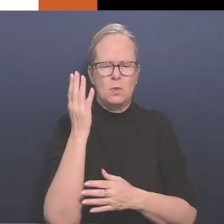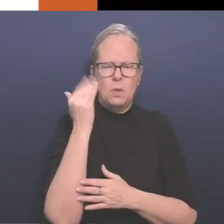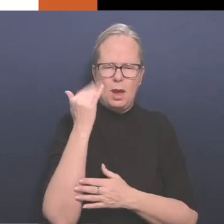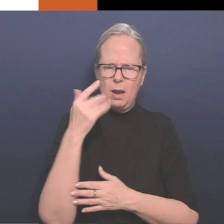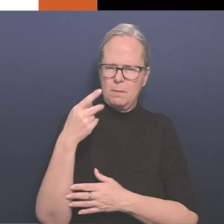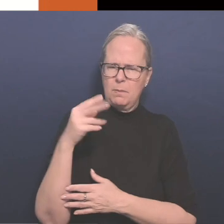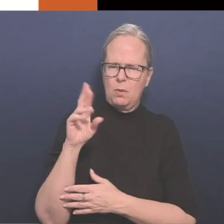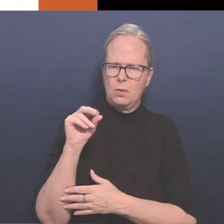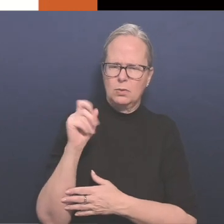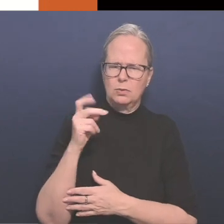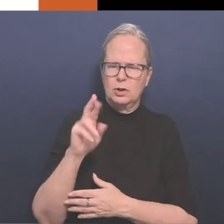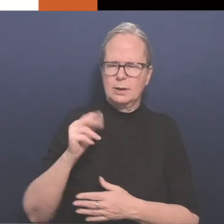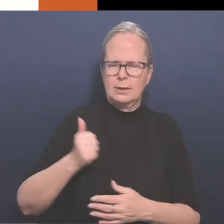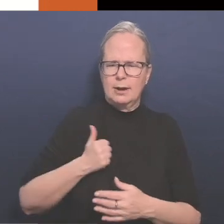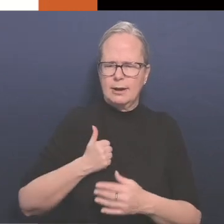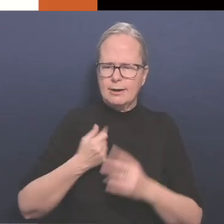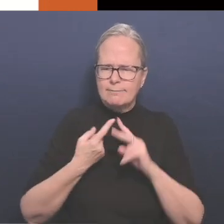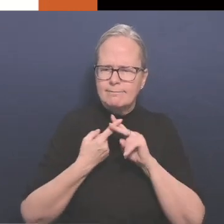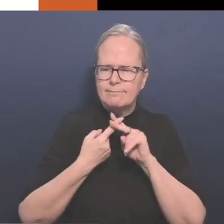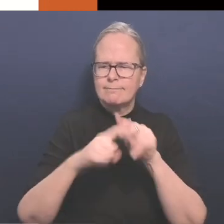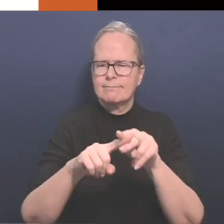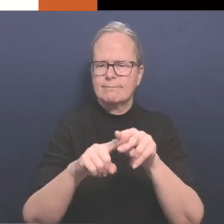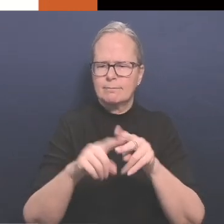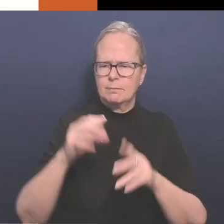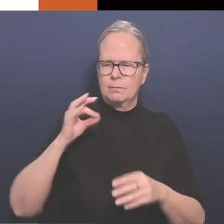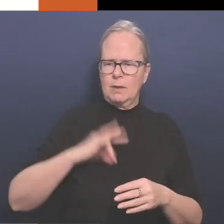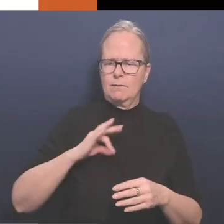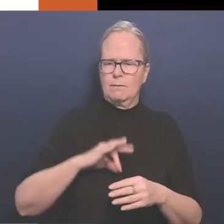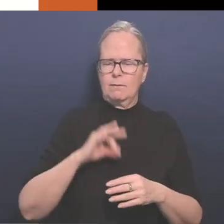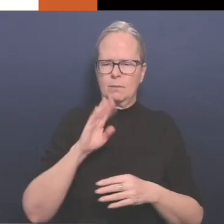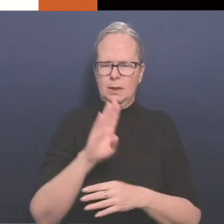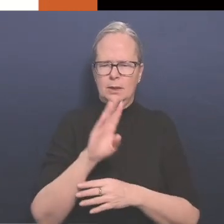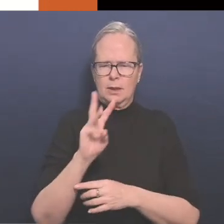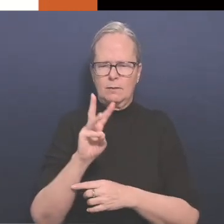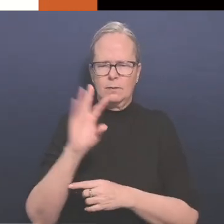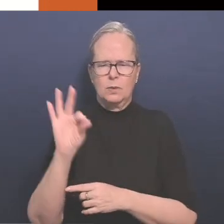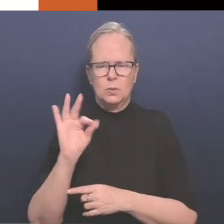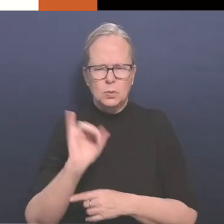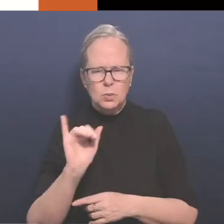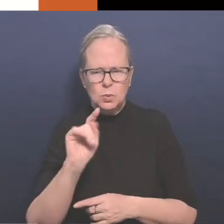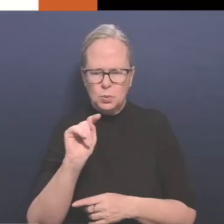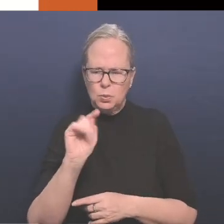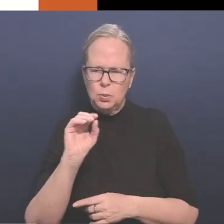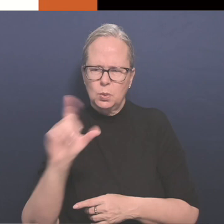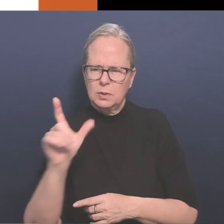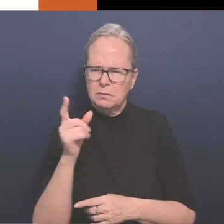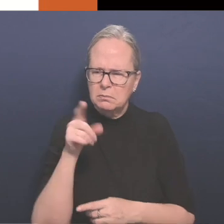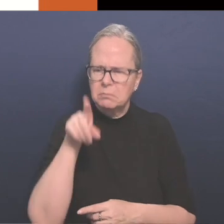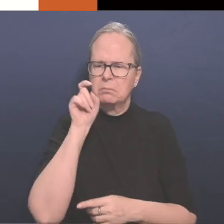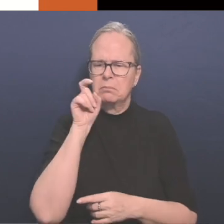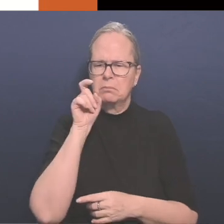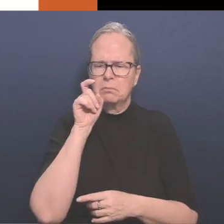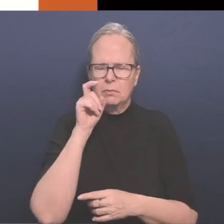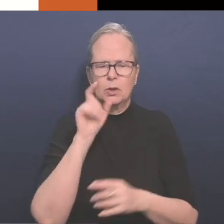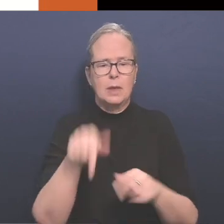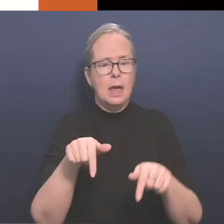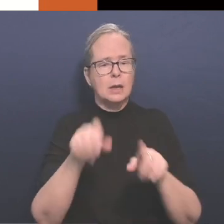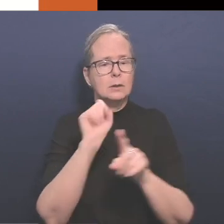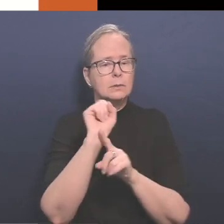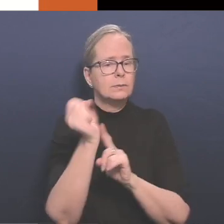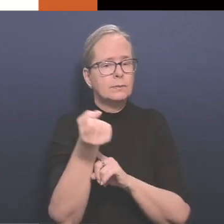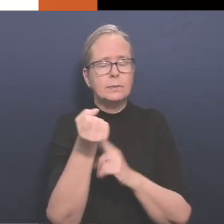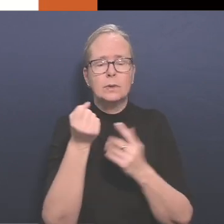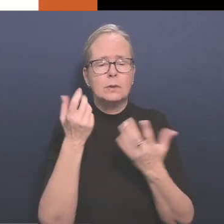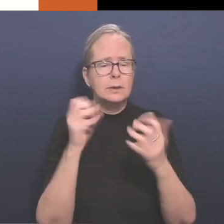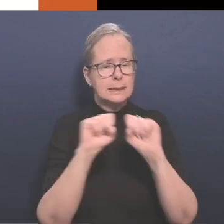benefits, the process of going through the application, are among the most challenging. So that's why the Benefits Wayfinder and the